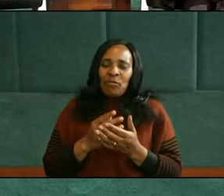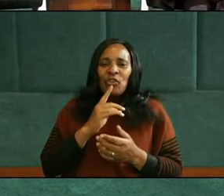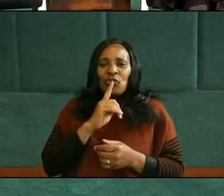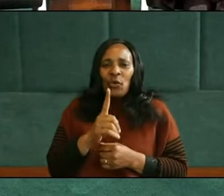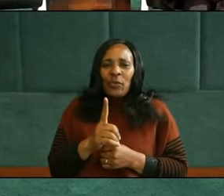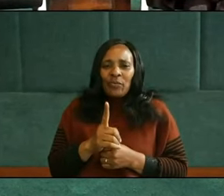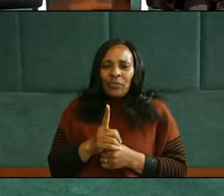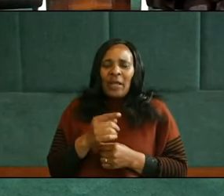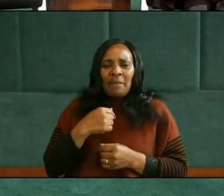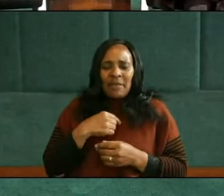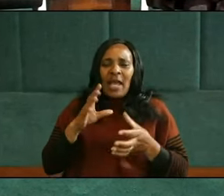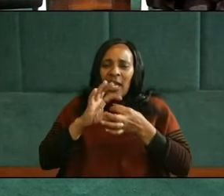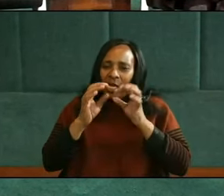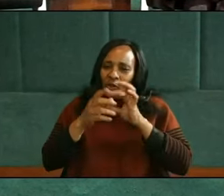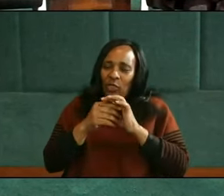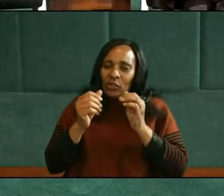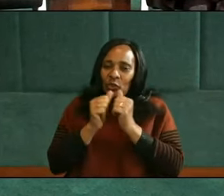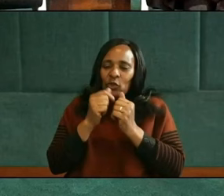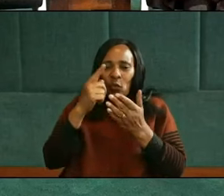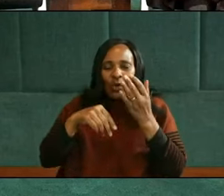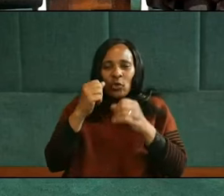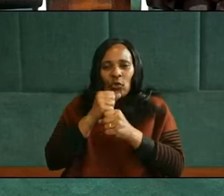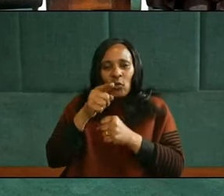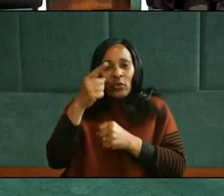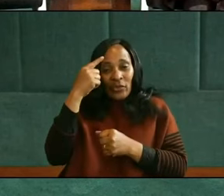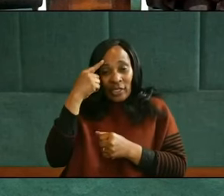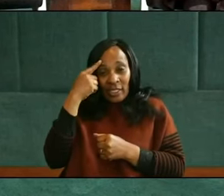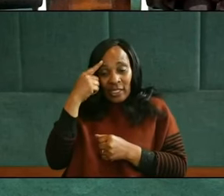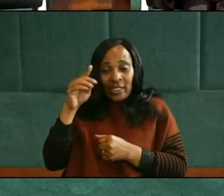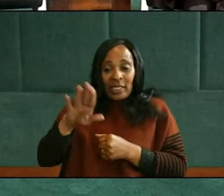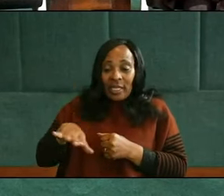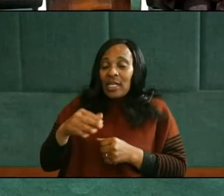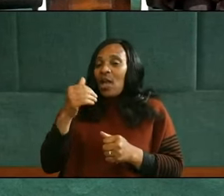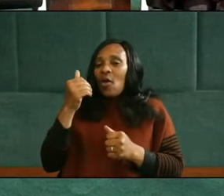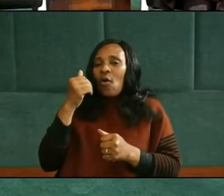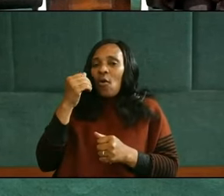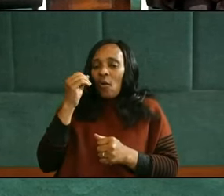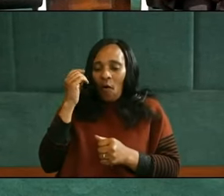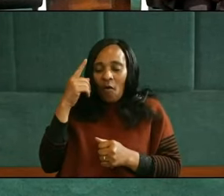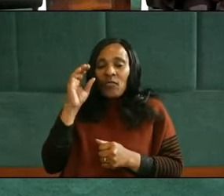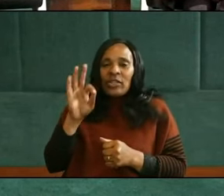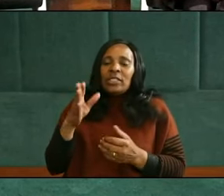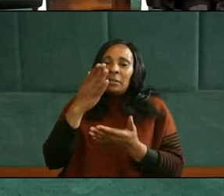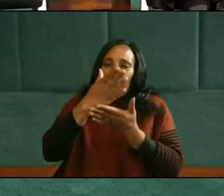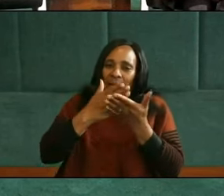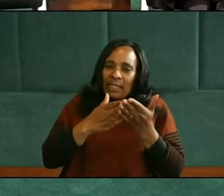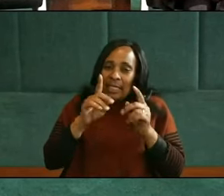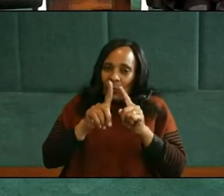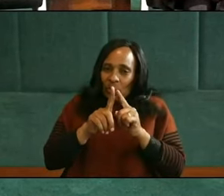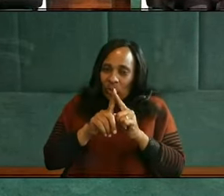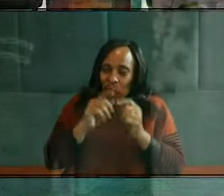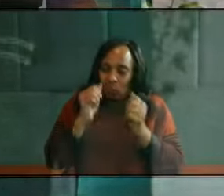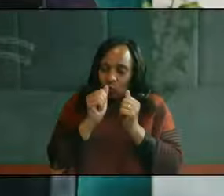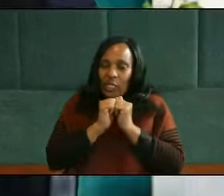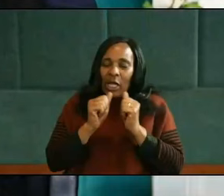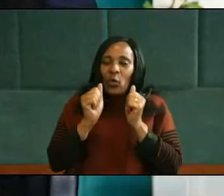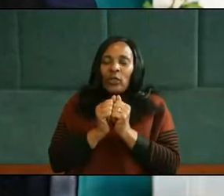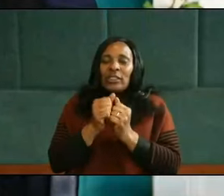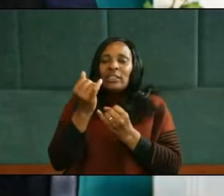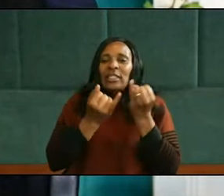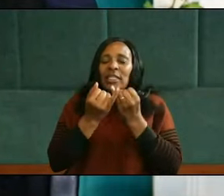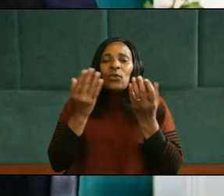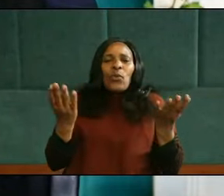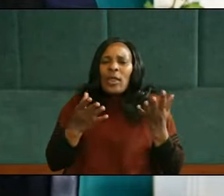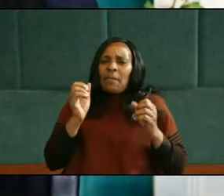So I can connect the what do you think session of this part with the Saturday, where I